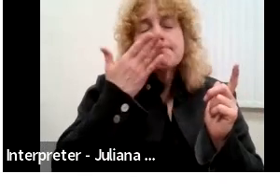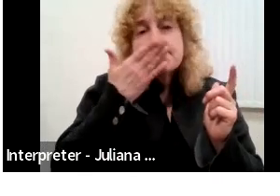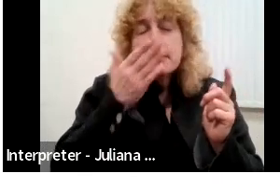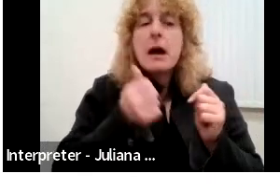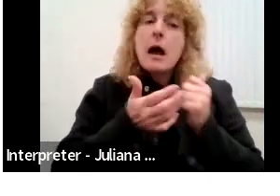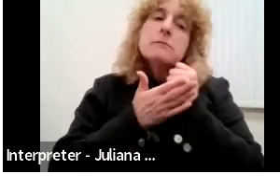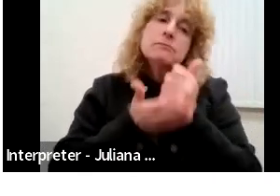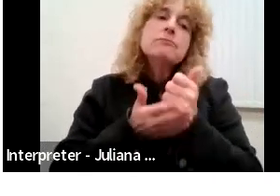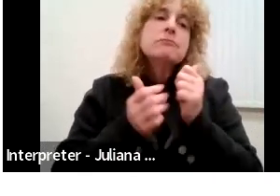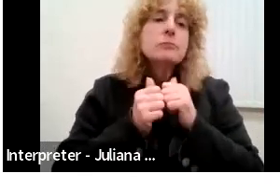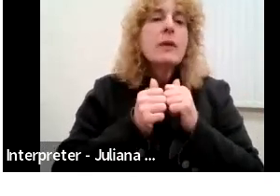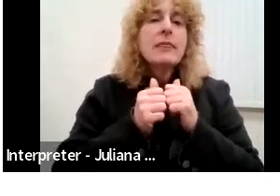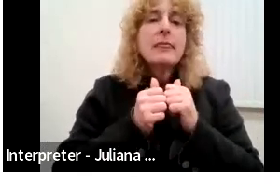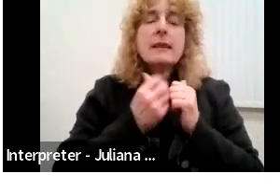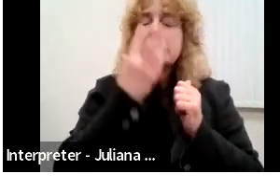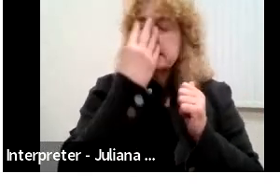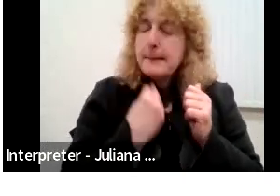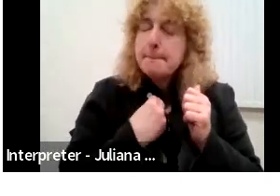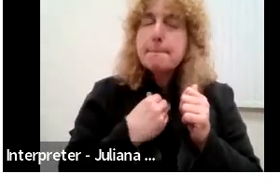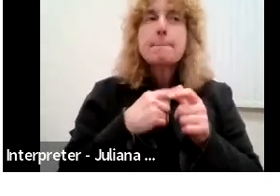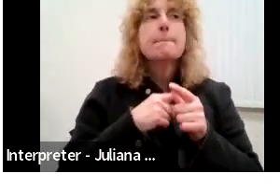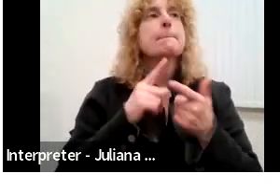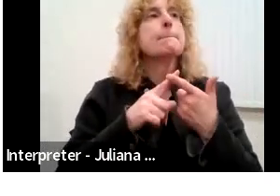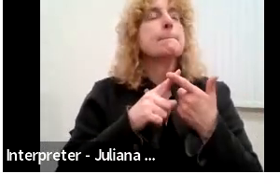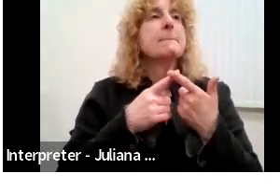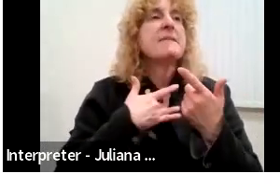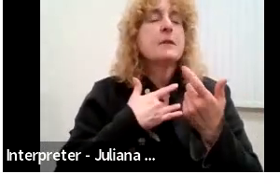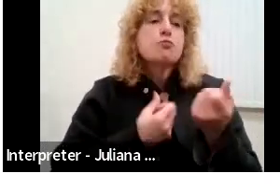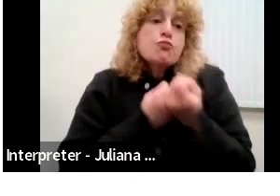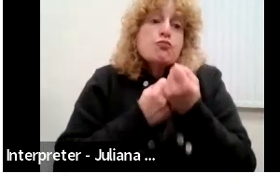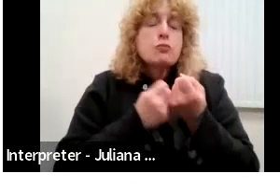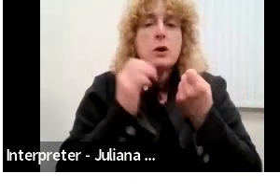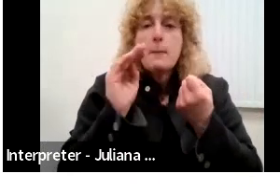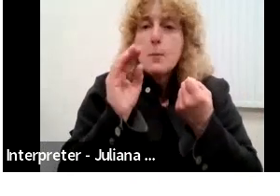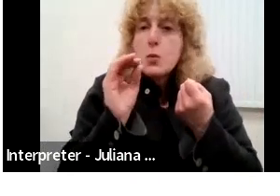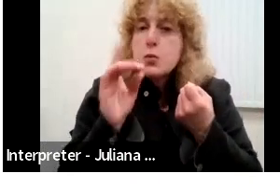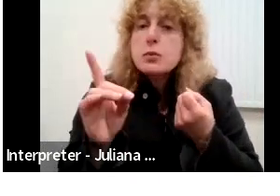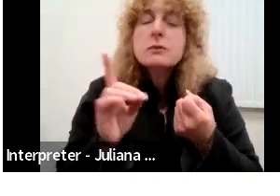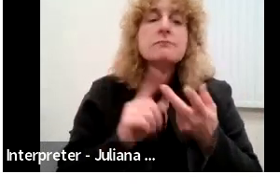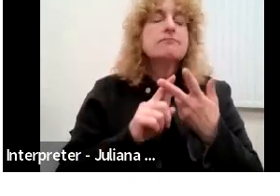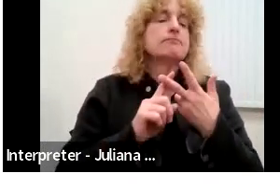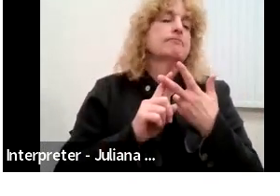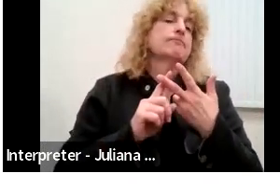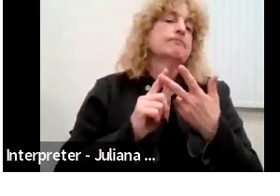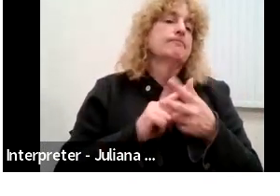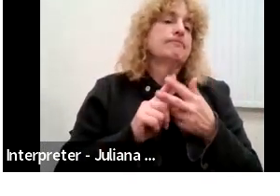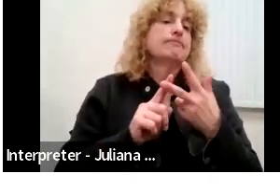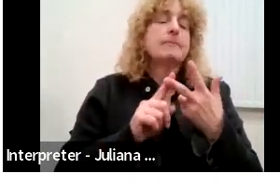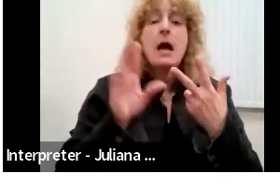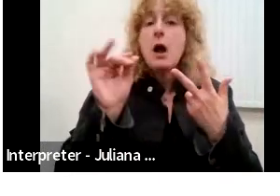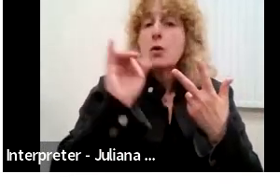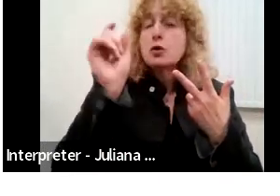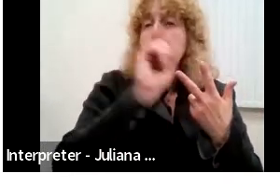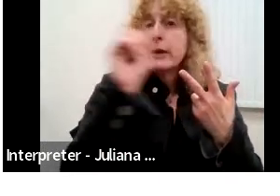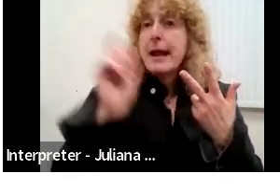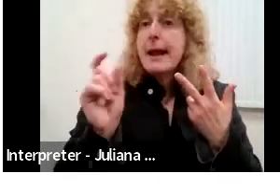with sleeping, boosting your mood. And then there's also sprays and mists,